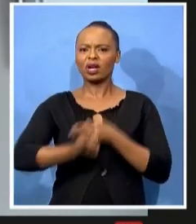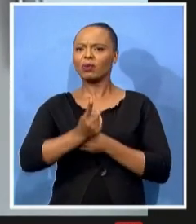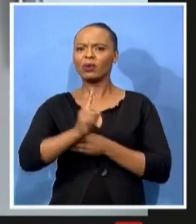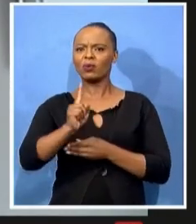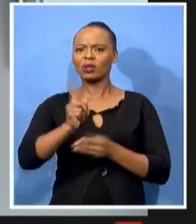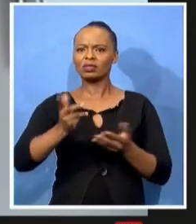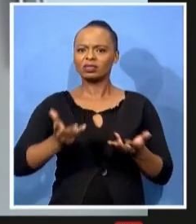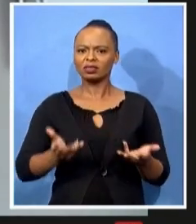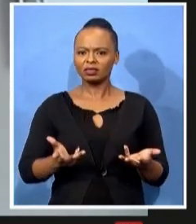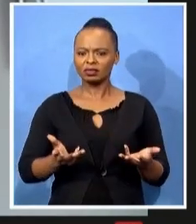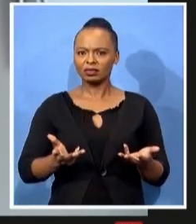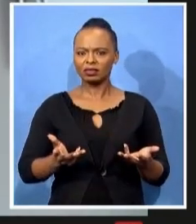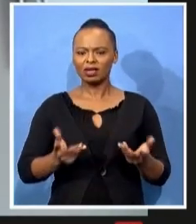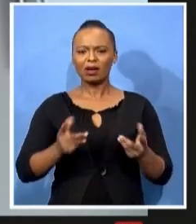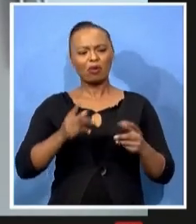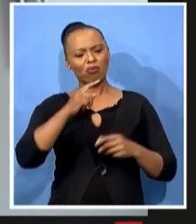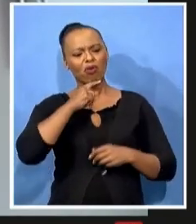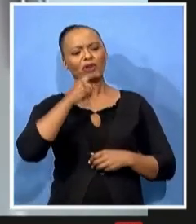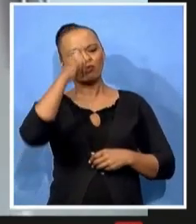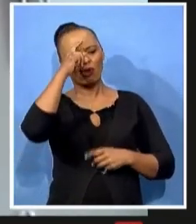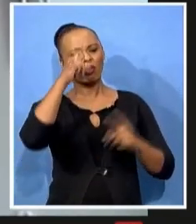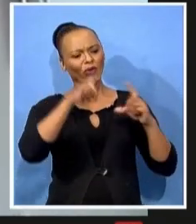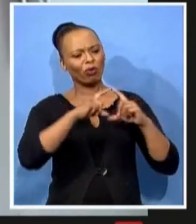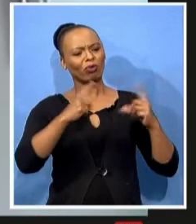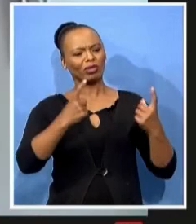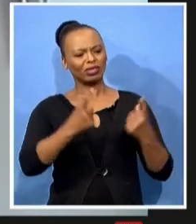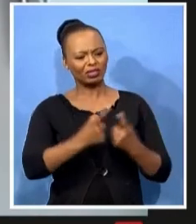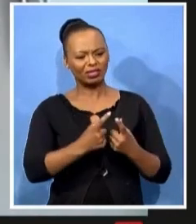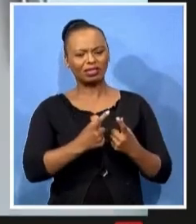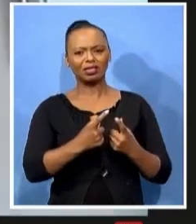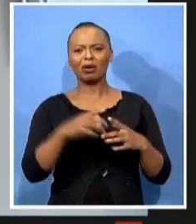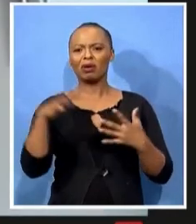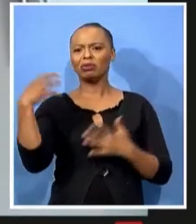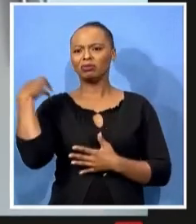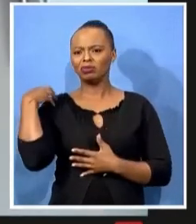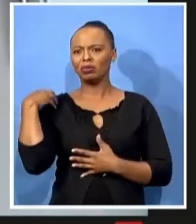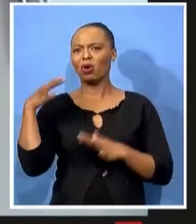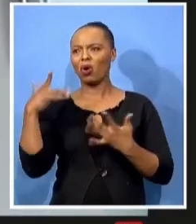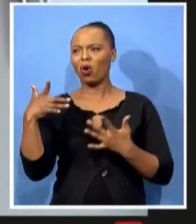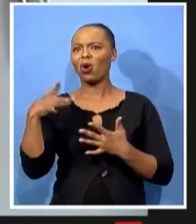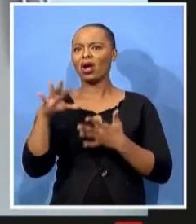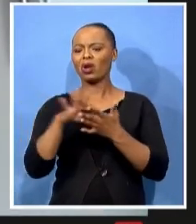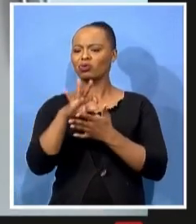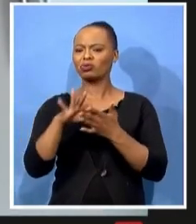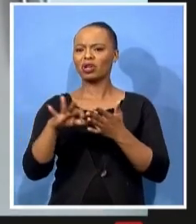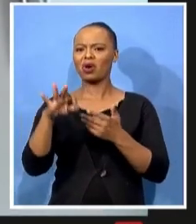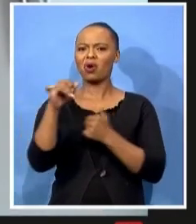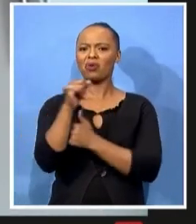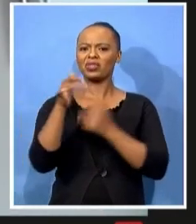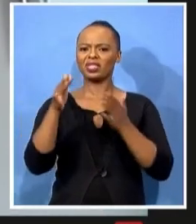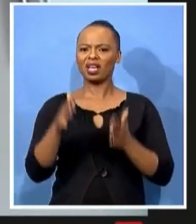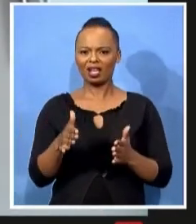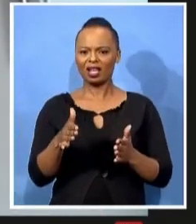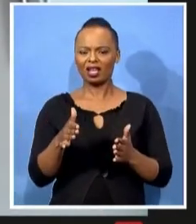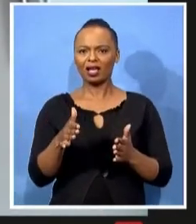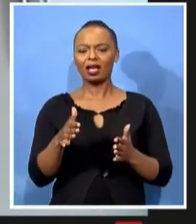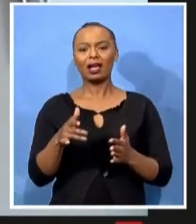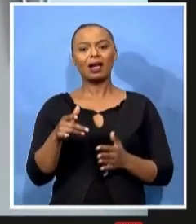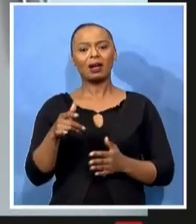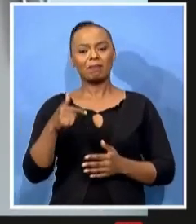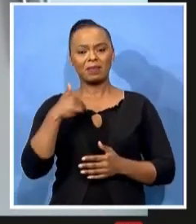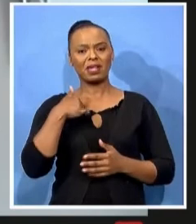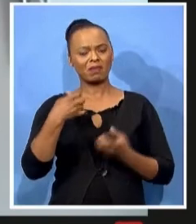ministry or us as the elected officials. And it really makes me very angry that it's only when we get a letter from the